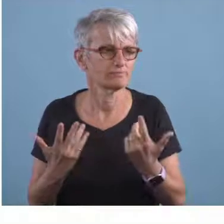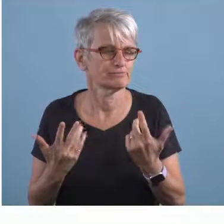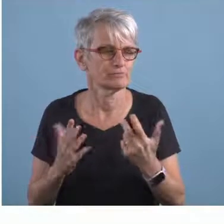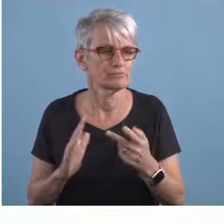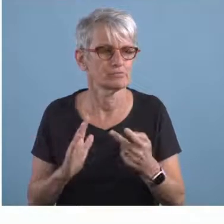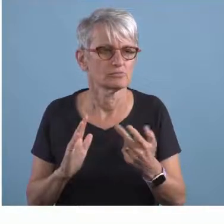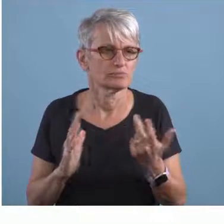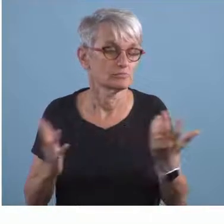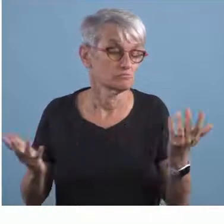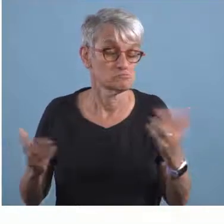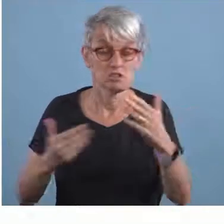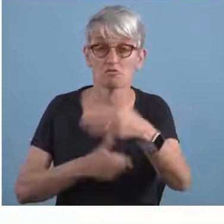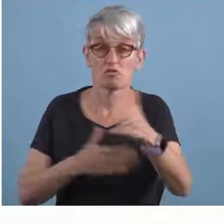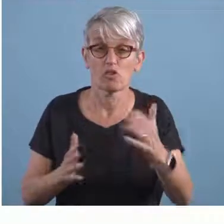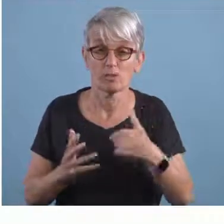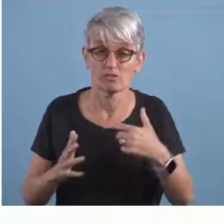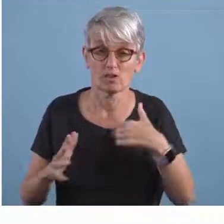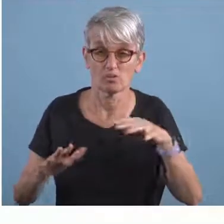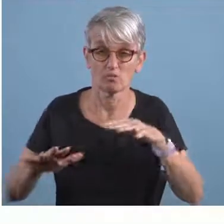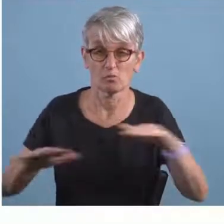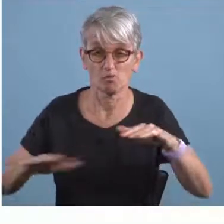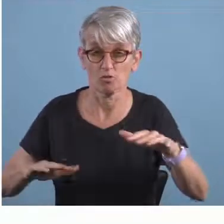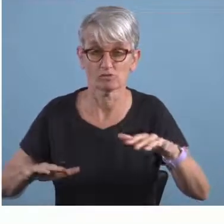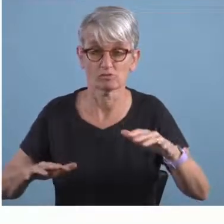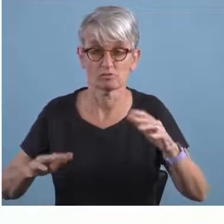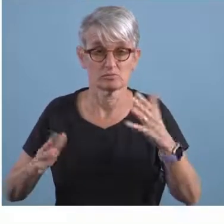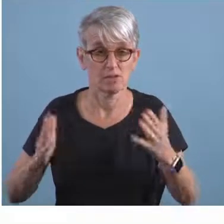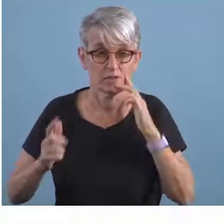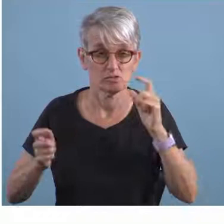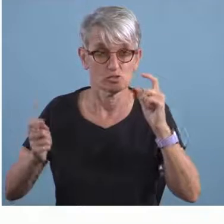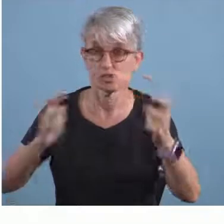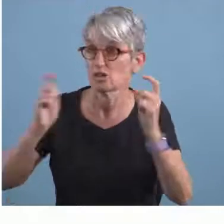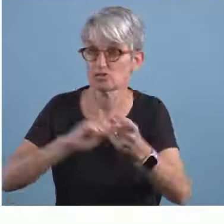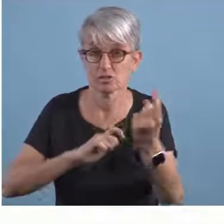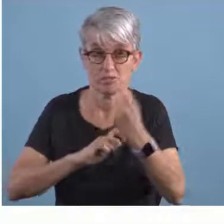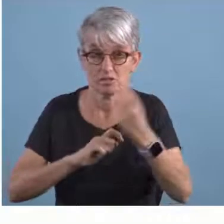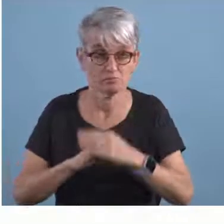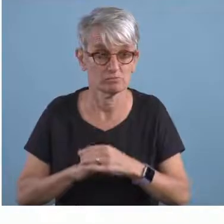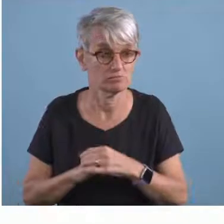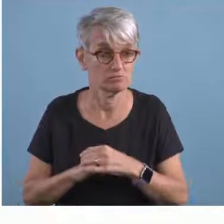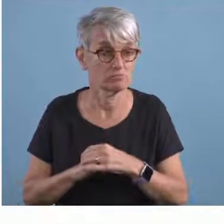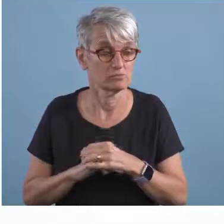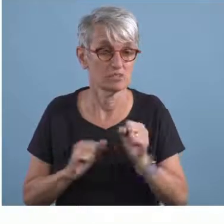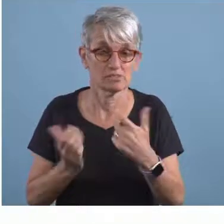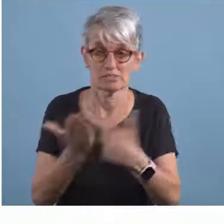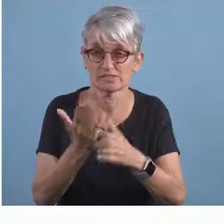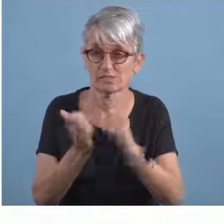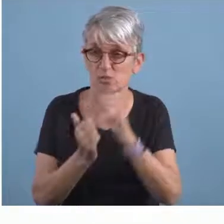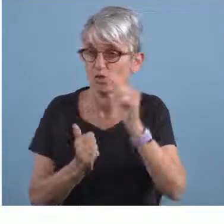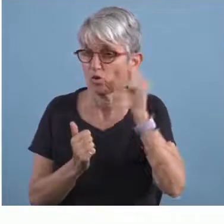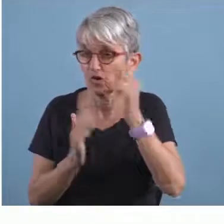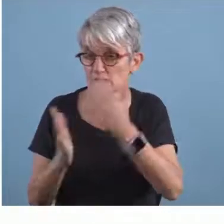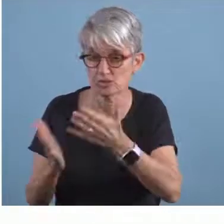If the room has a lot of reverberation, do you need to adjust things? Can talk to your educational audiologist about